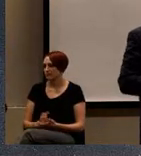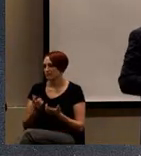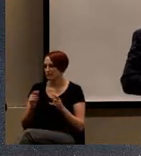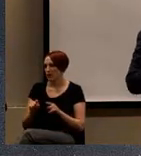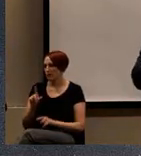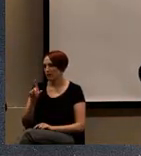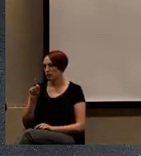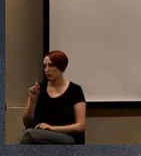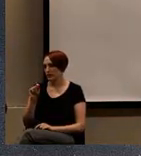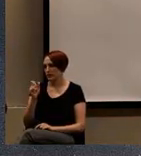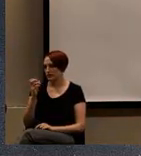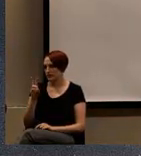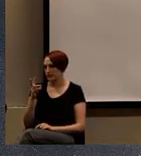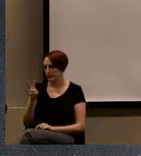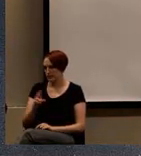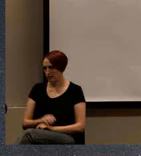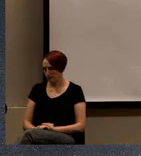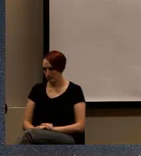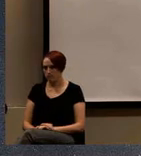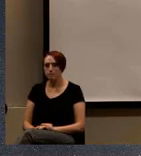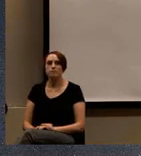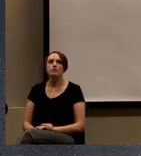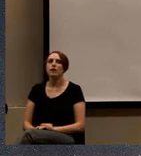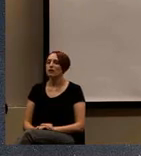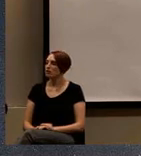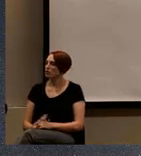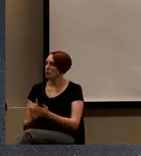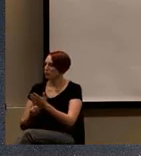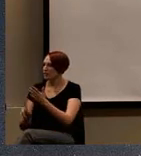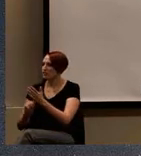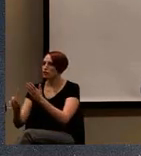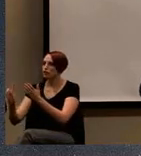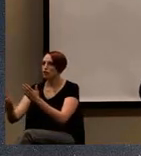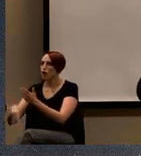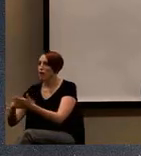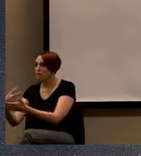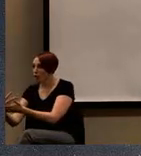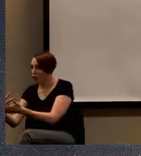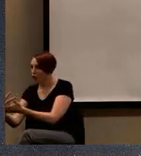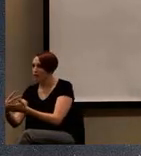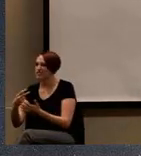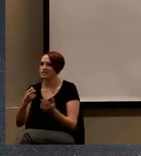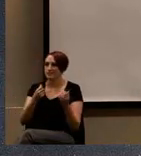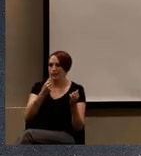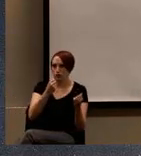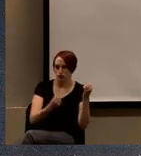issue, the correlation between falls and driving. And we